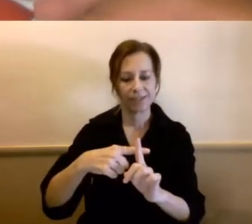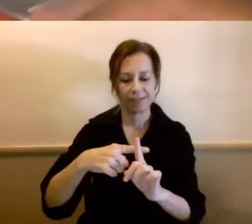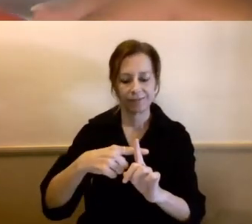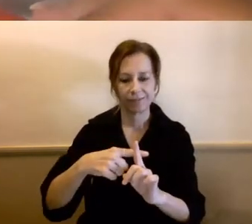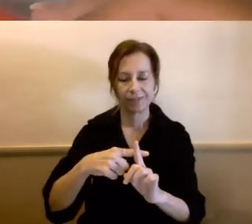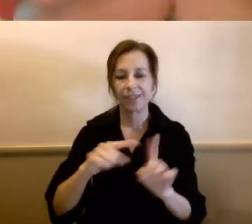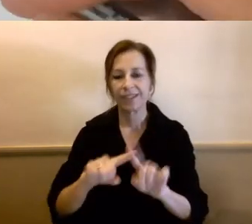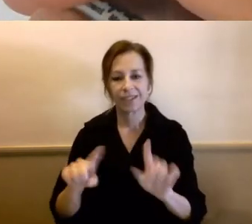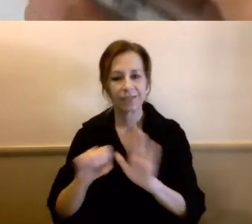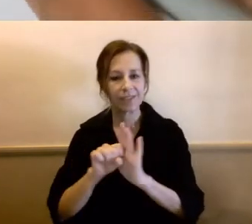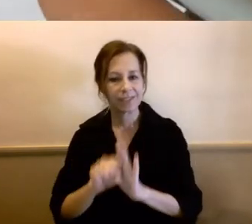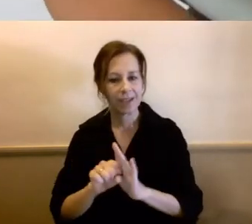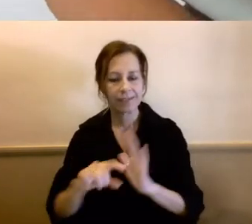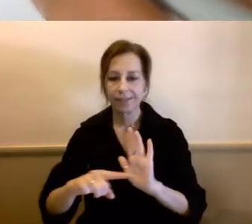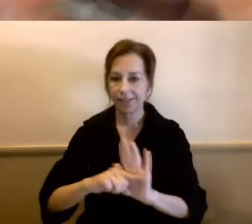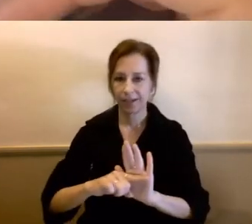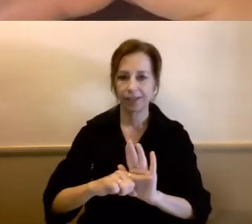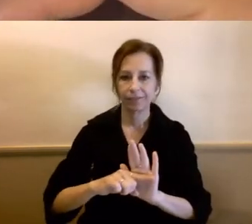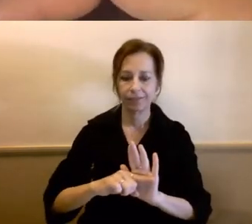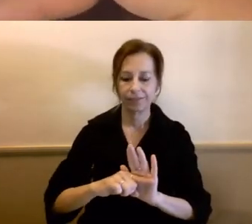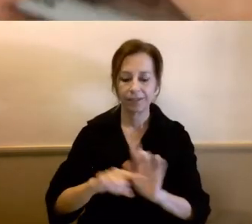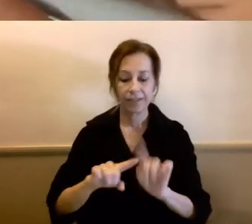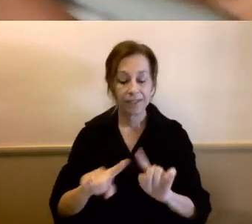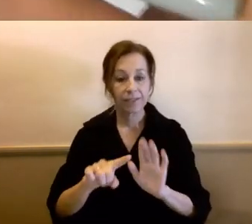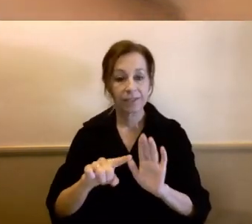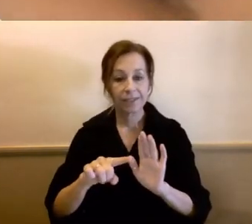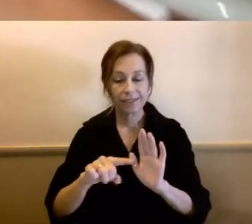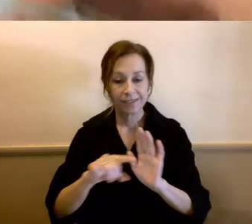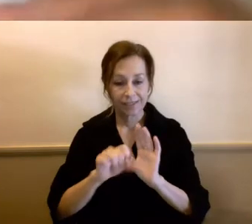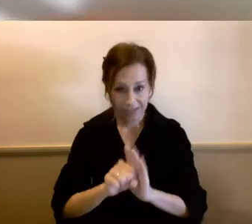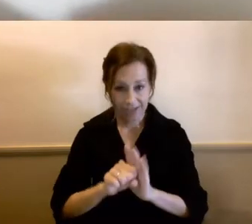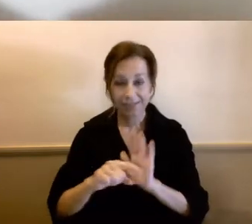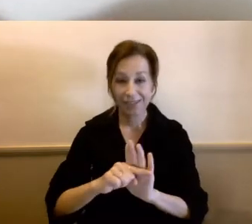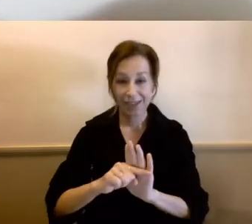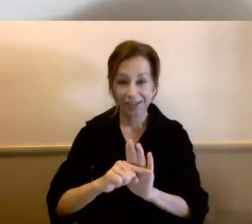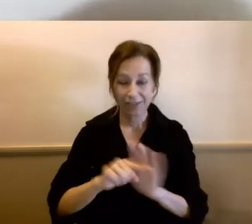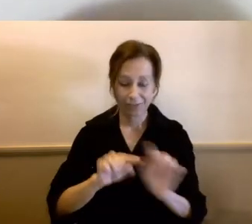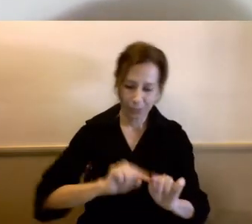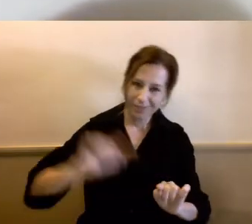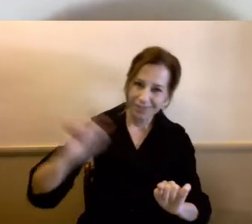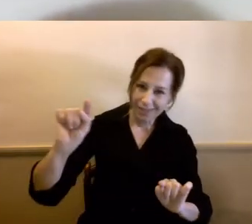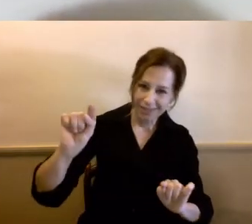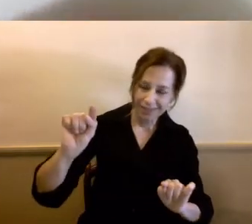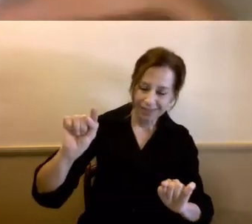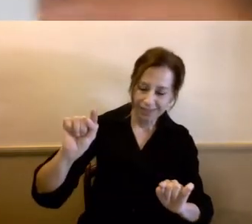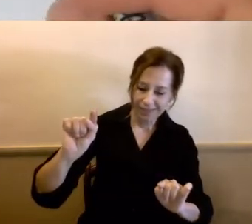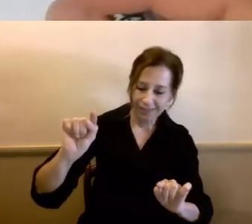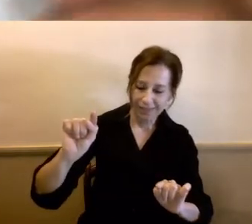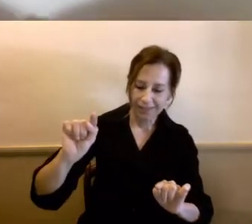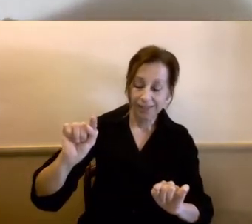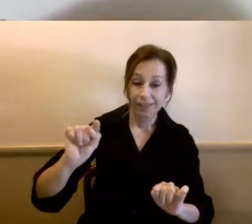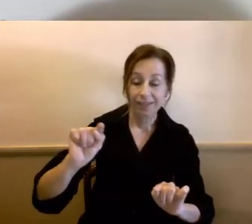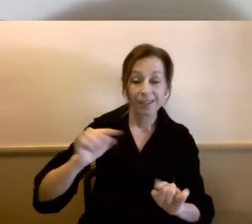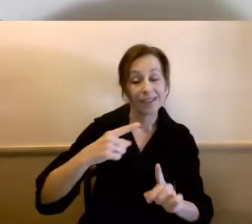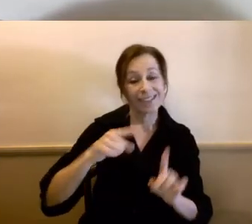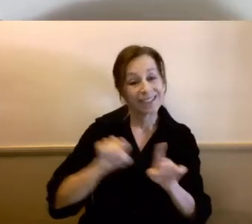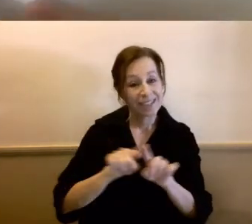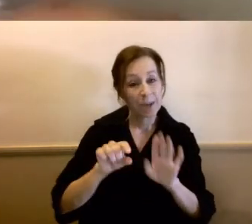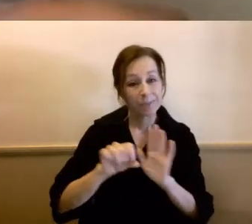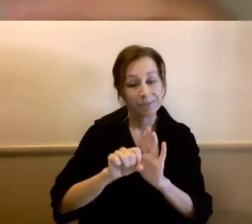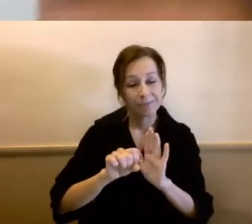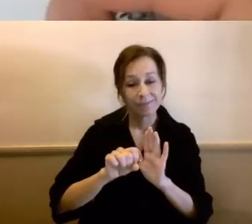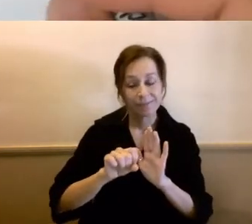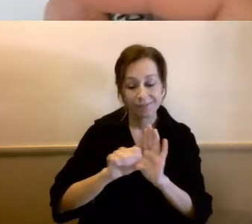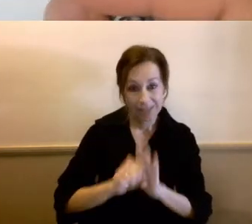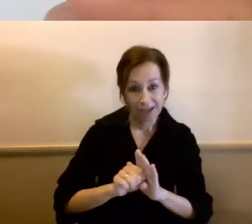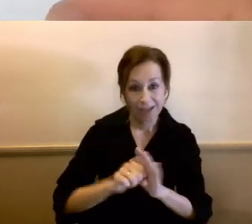positive. Different signs, negative. Different signs, negative. And if you go diagonally for this one case,